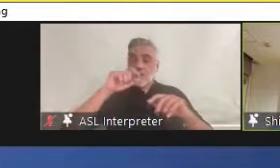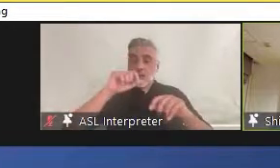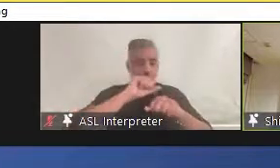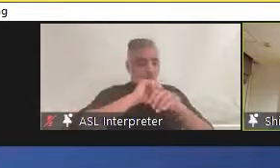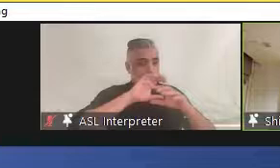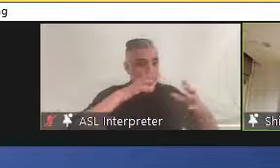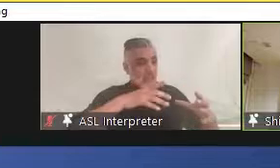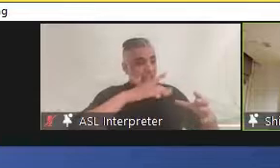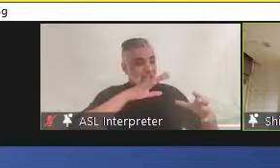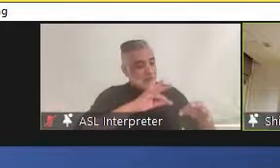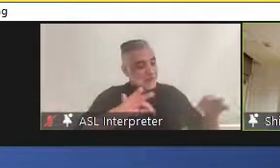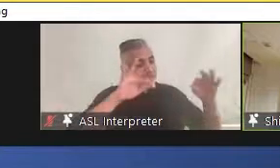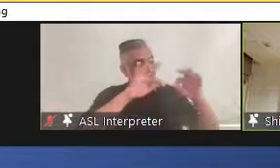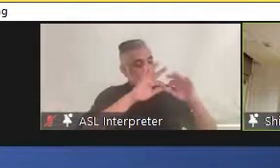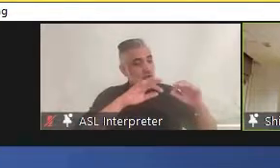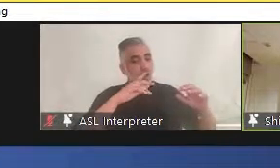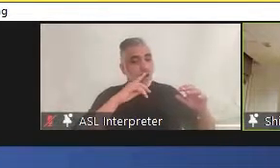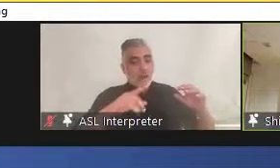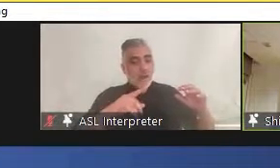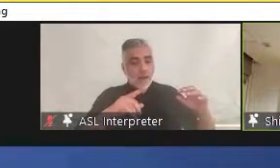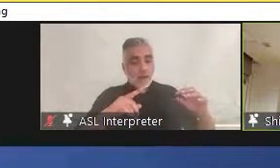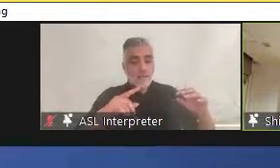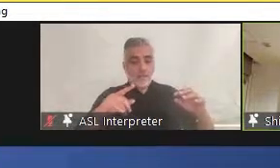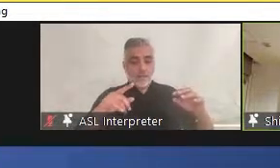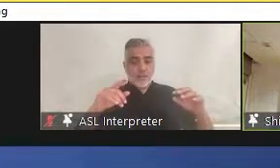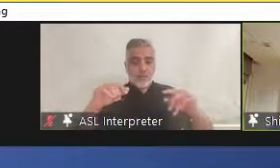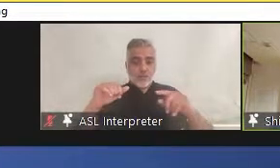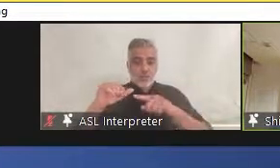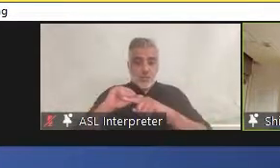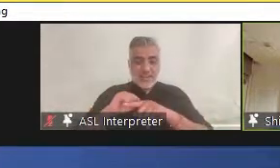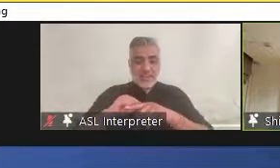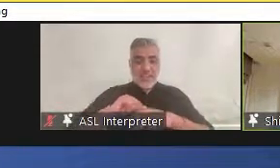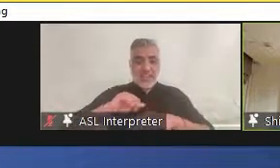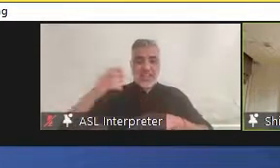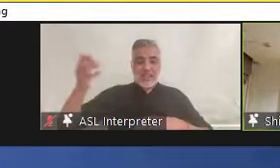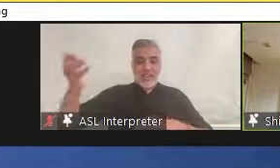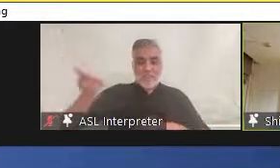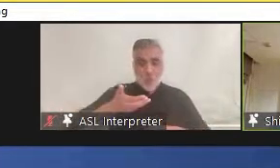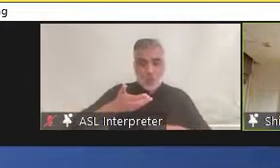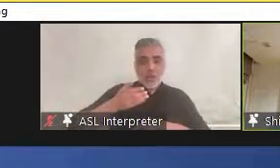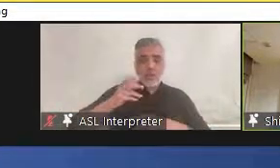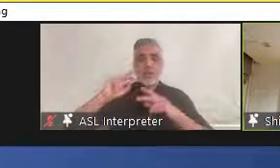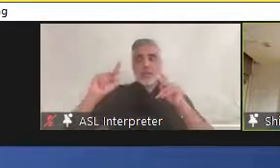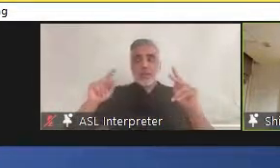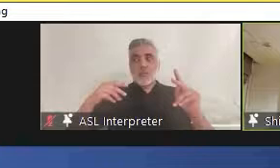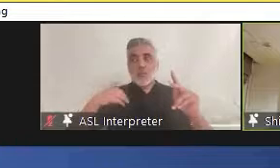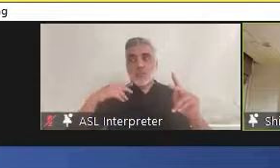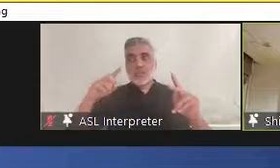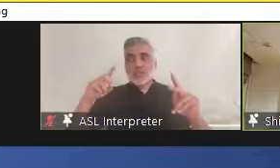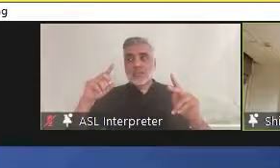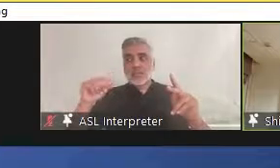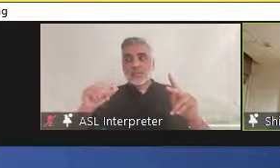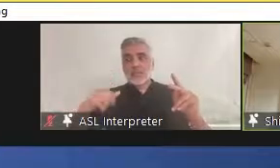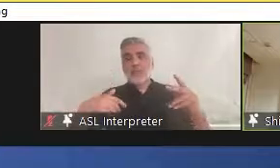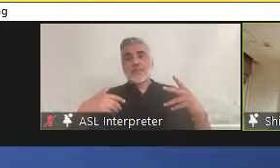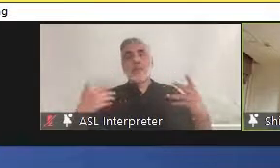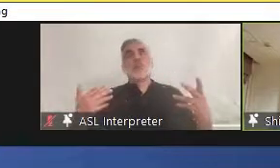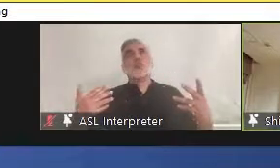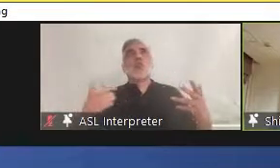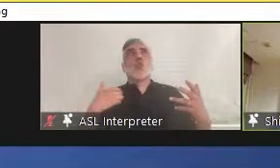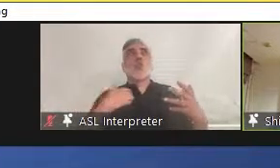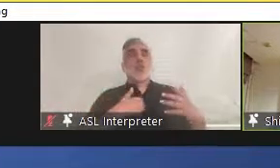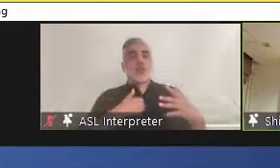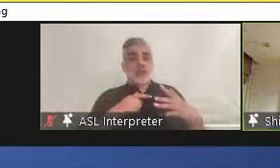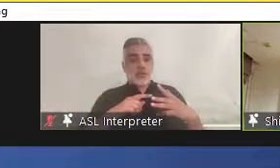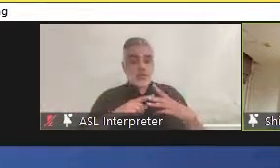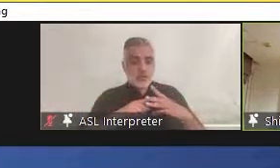importance of skilling and also employing those the people, youth with disabilities. So with that, let me hand